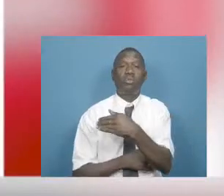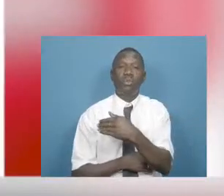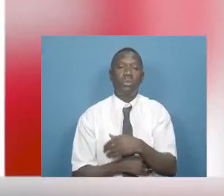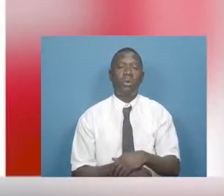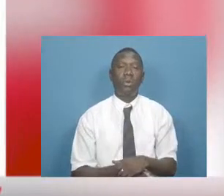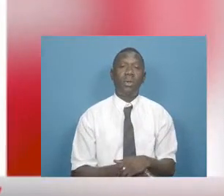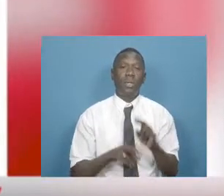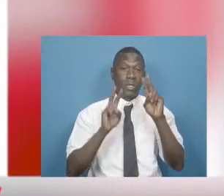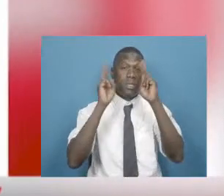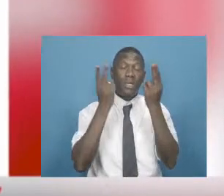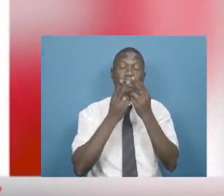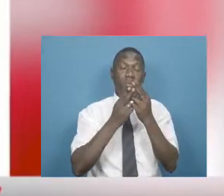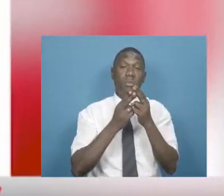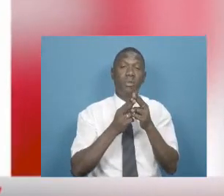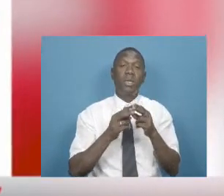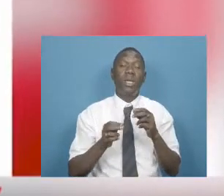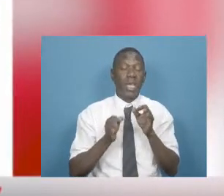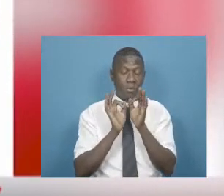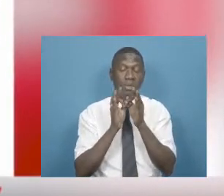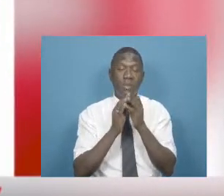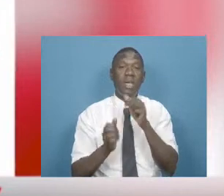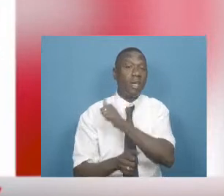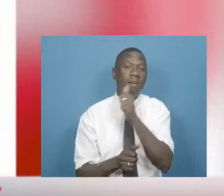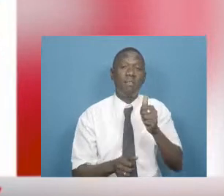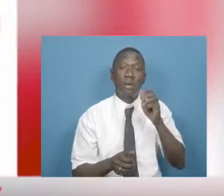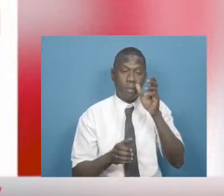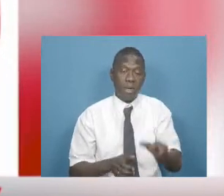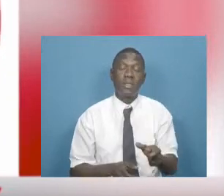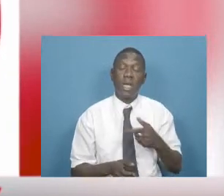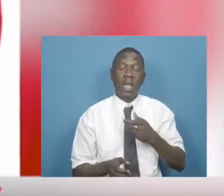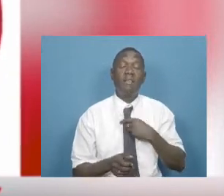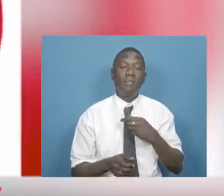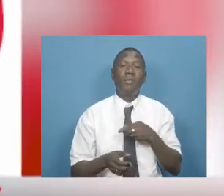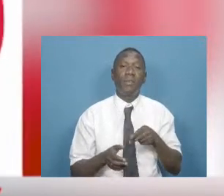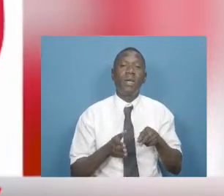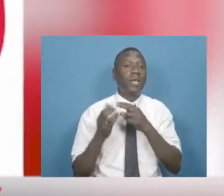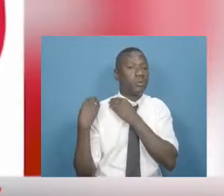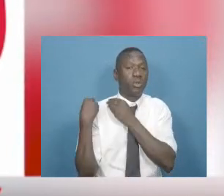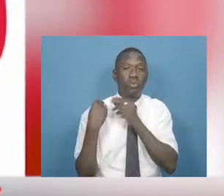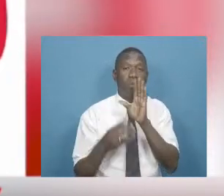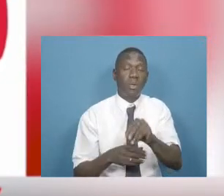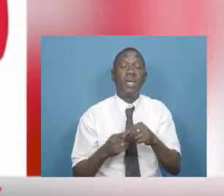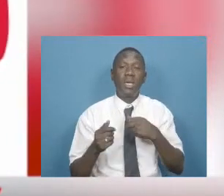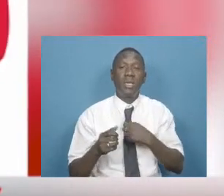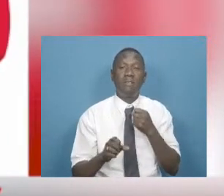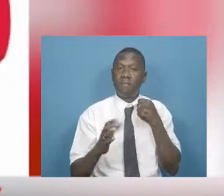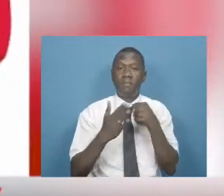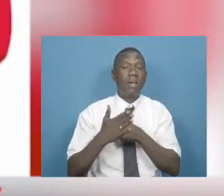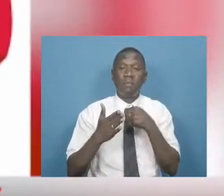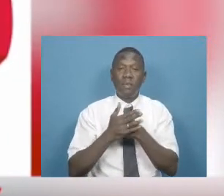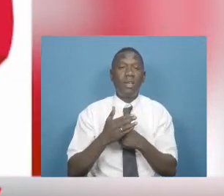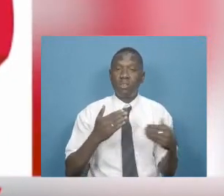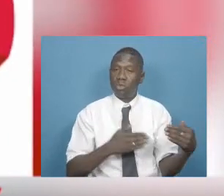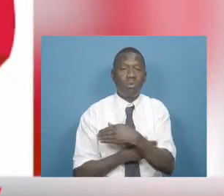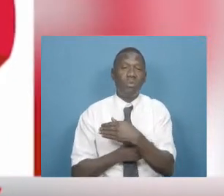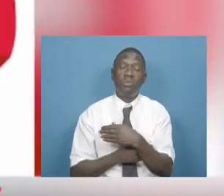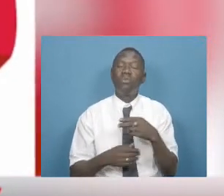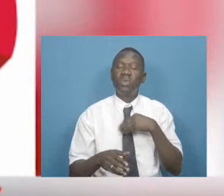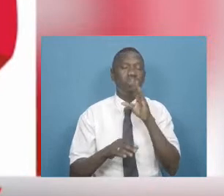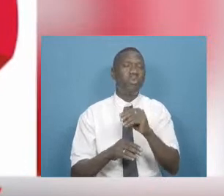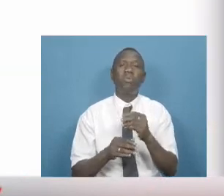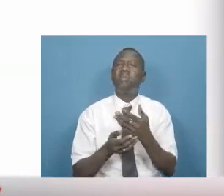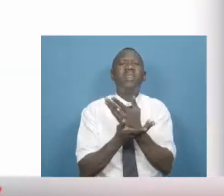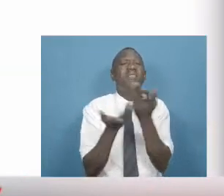The theme underlines the fact that everyone has a role to play in combating corruption, which occurs in several forms and affects